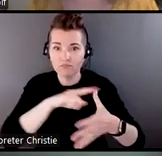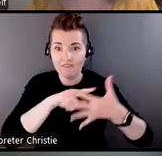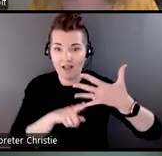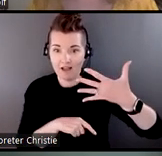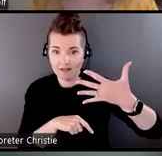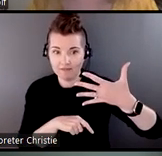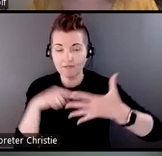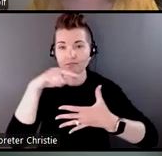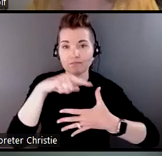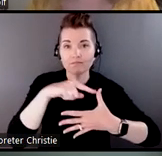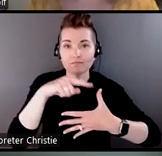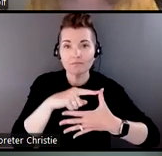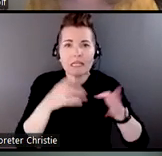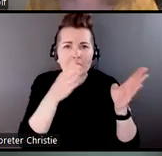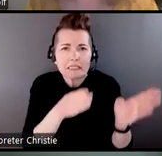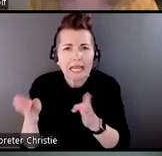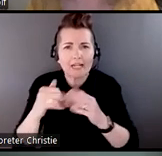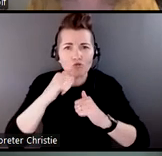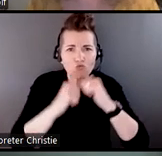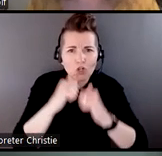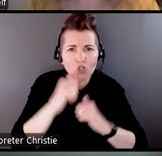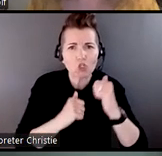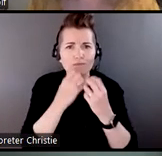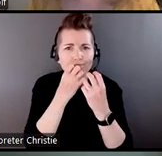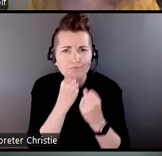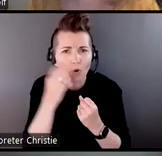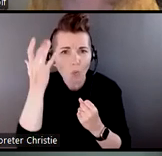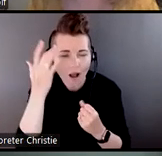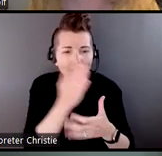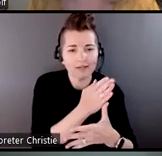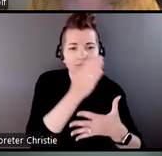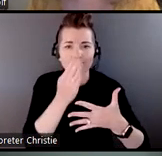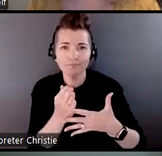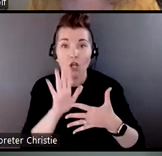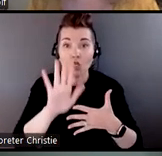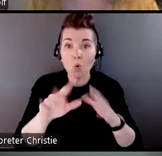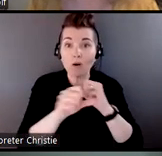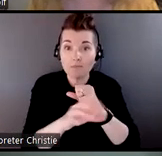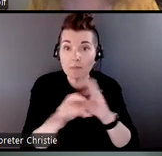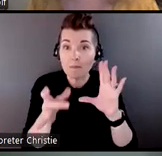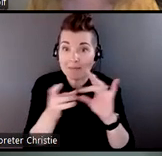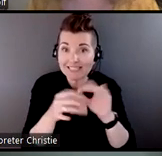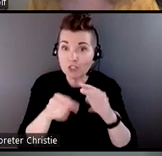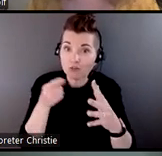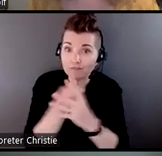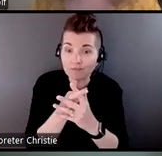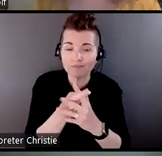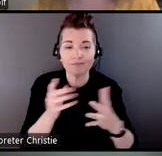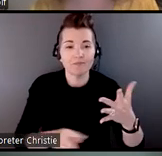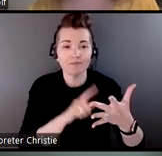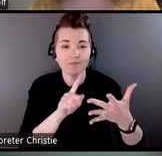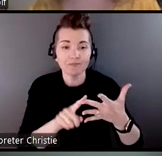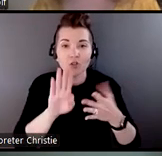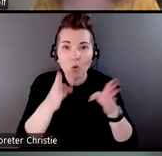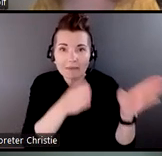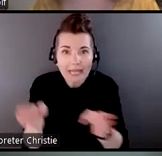and value of the plan, your message, the actual marketing plan, how to build it, and some